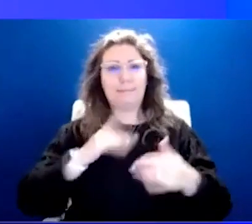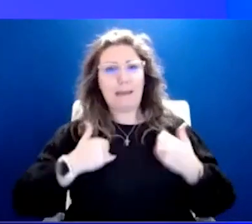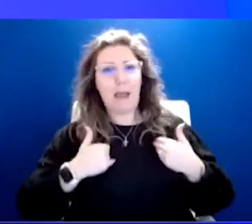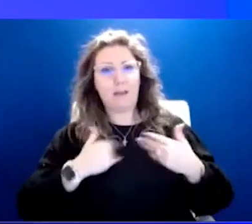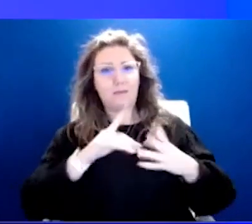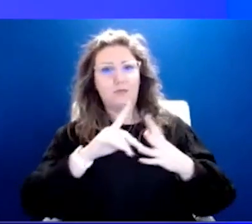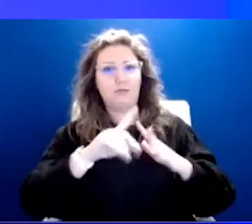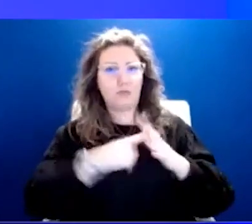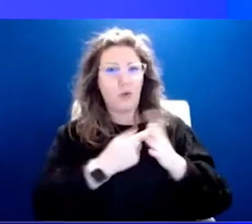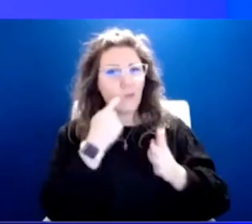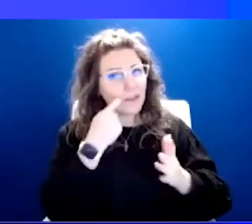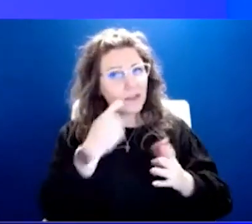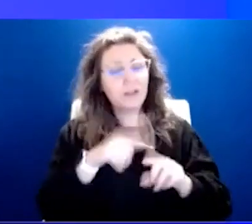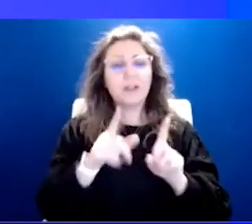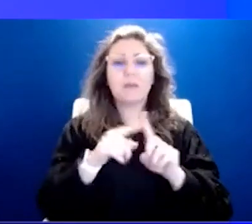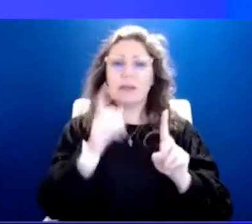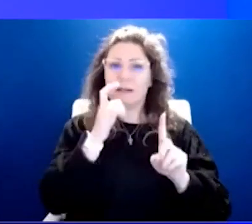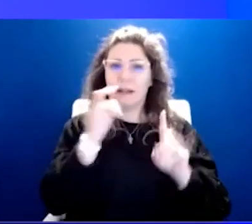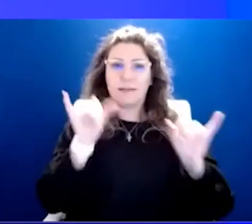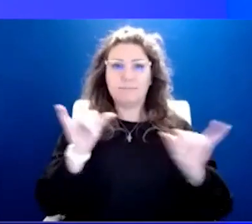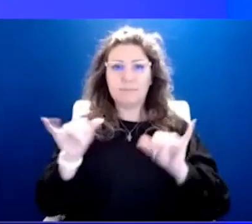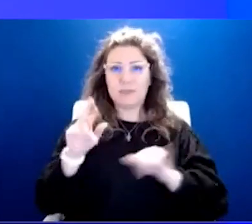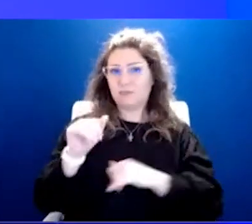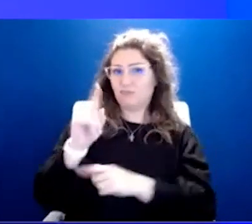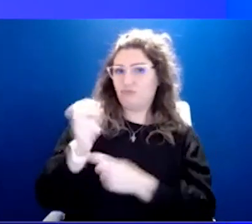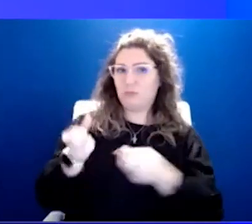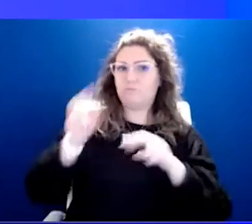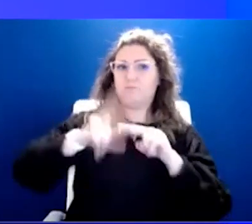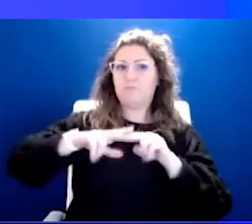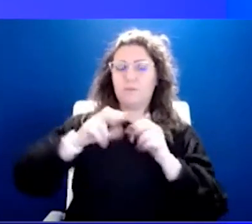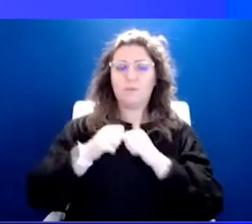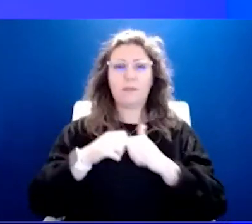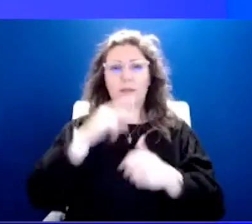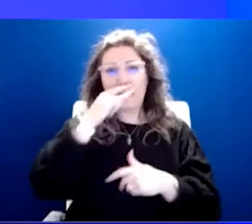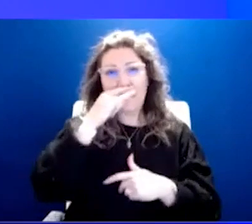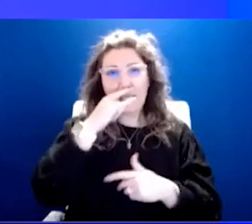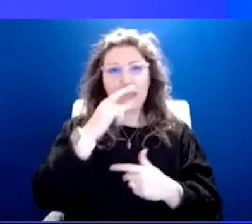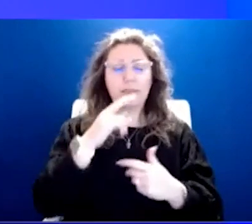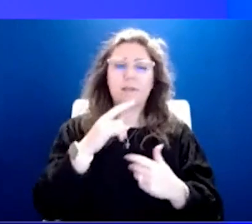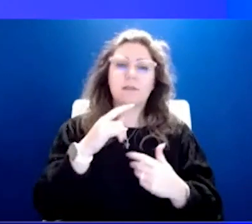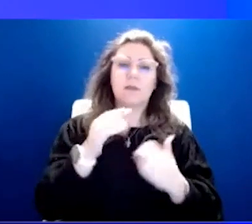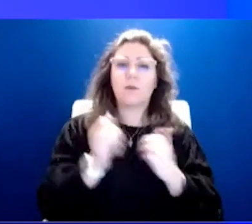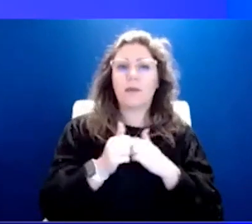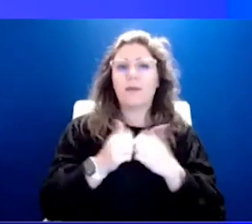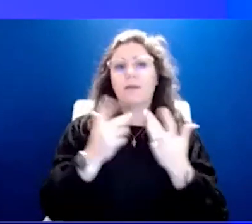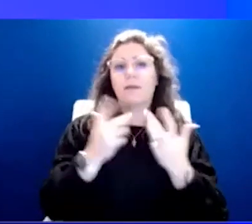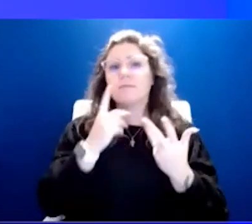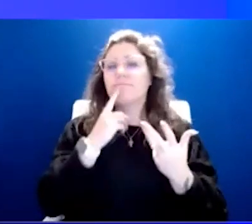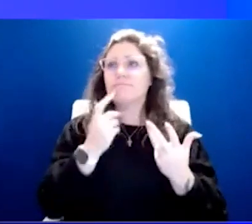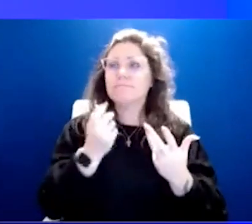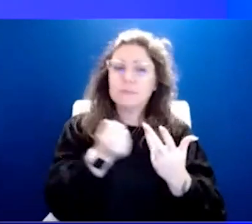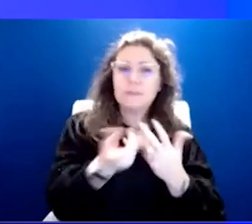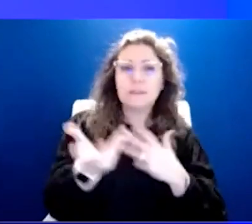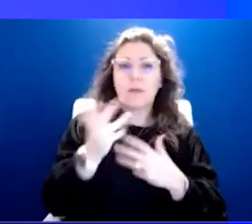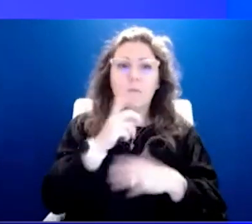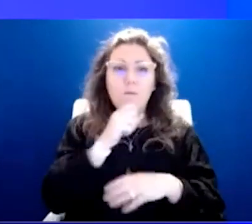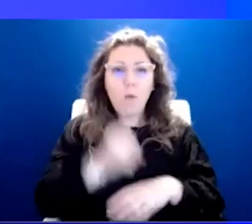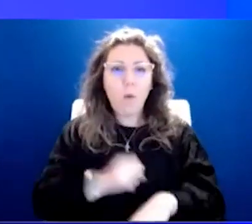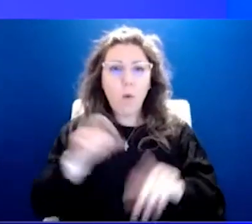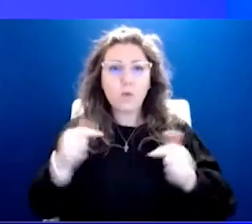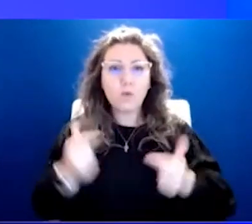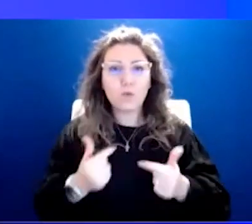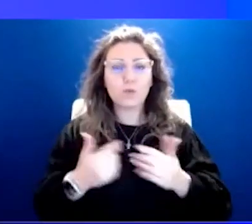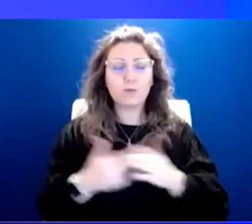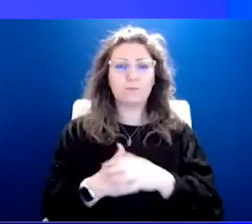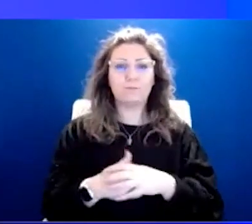seen the same rate of increase in the kids that we did with some of the older groups. And so at this point, we feel